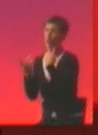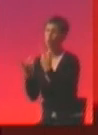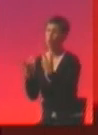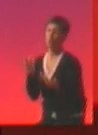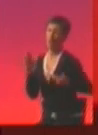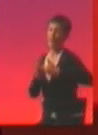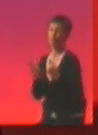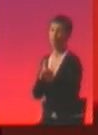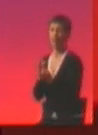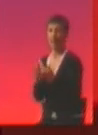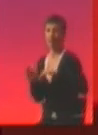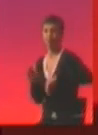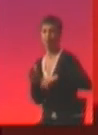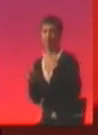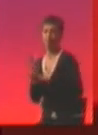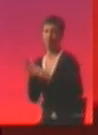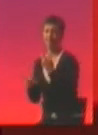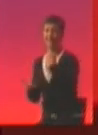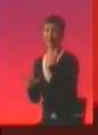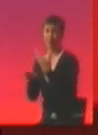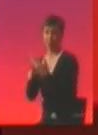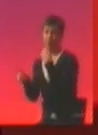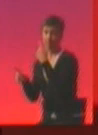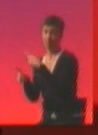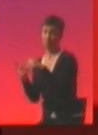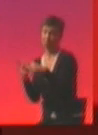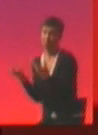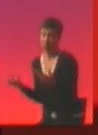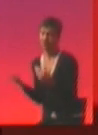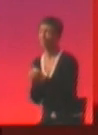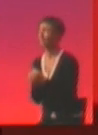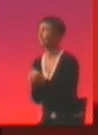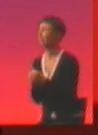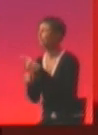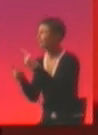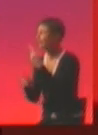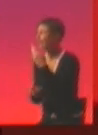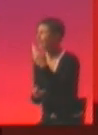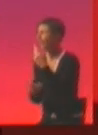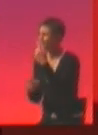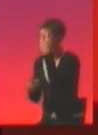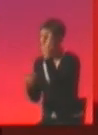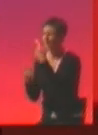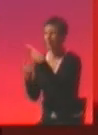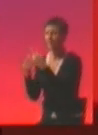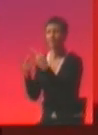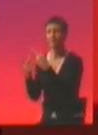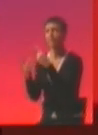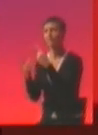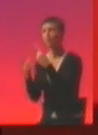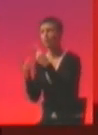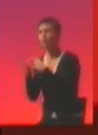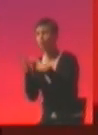bit of extra cash on the side. And Conference, imagine the rest. John